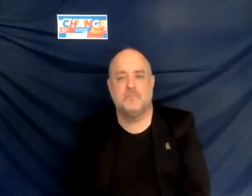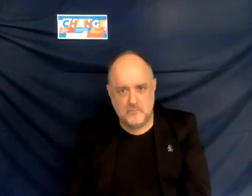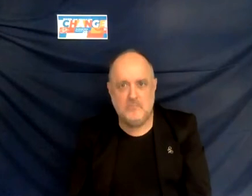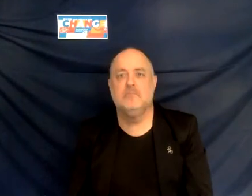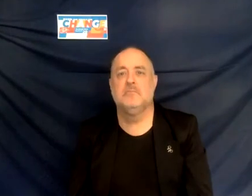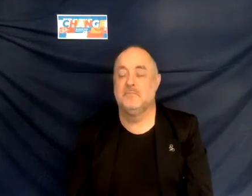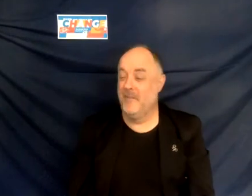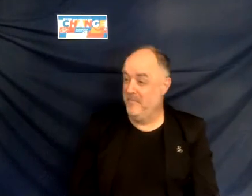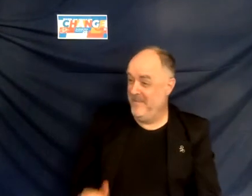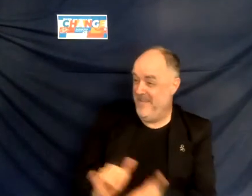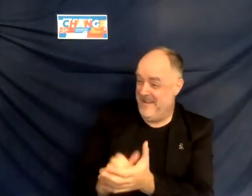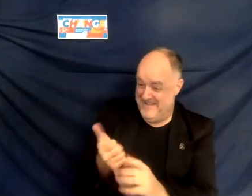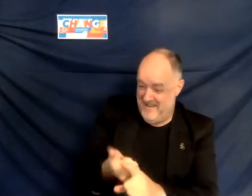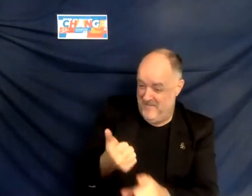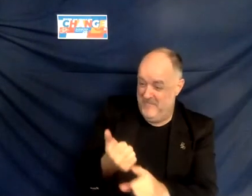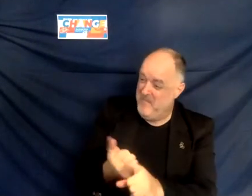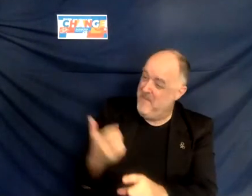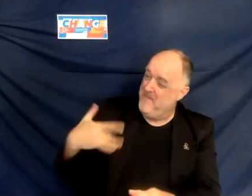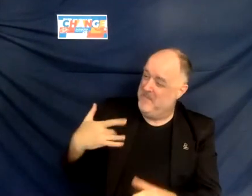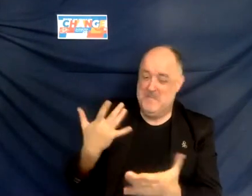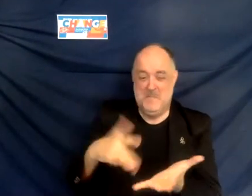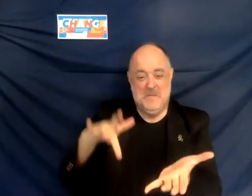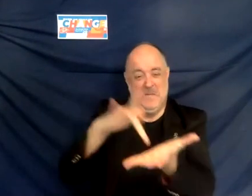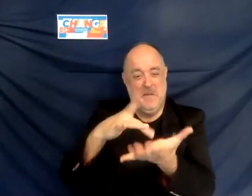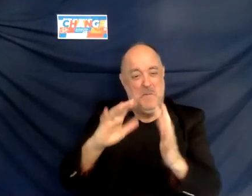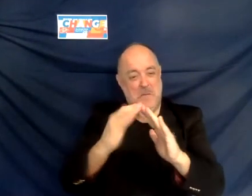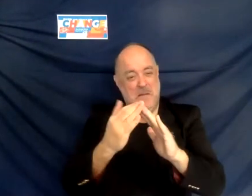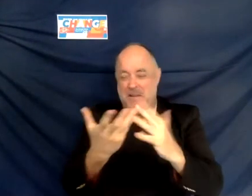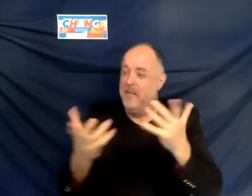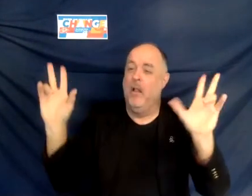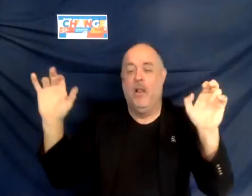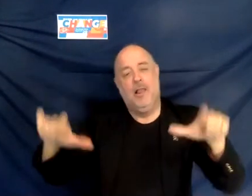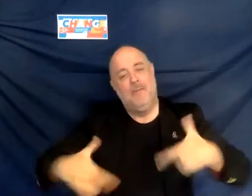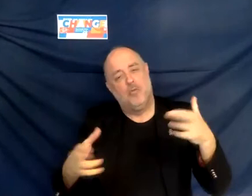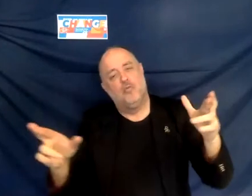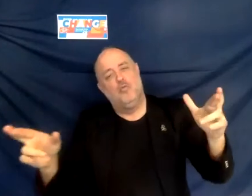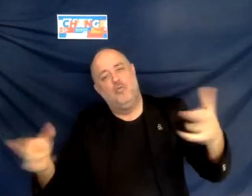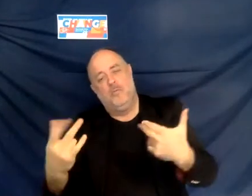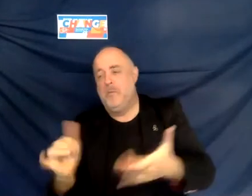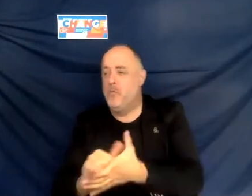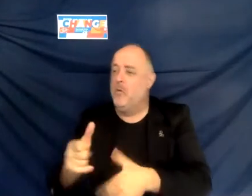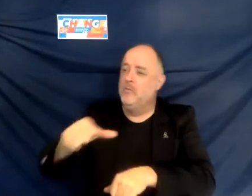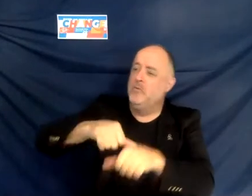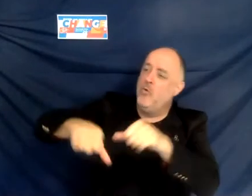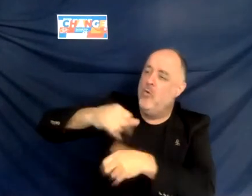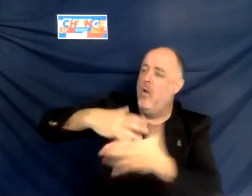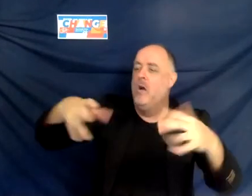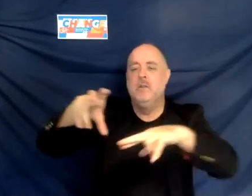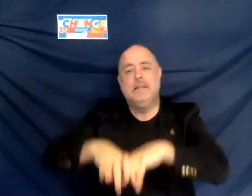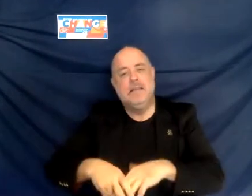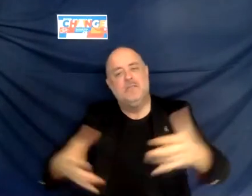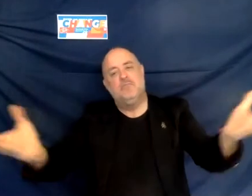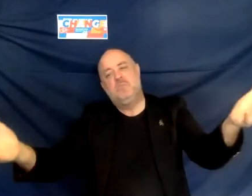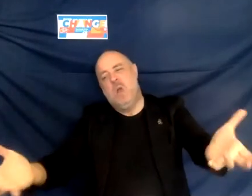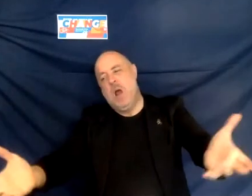it is the living room of the city, and it's where people come to socialize and spend money and sit on the terraces, and